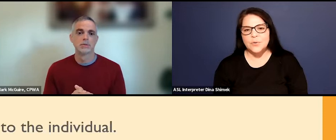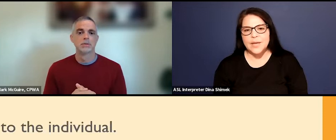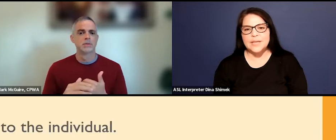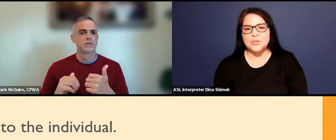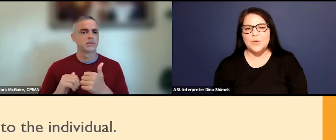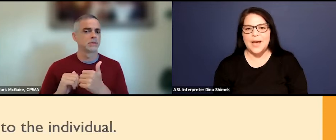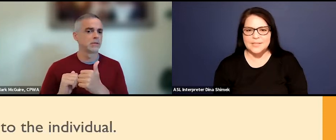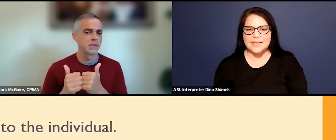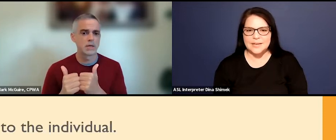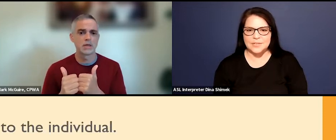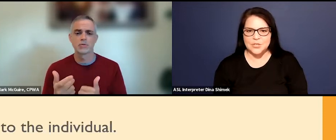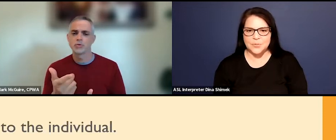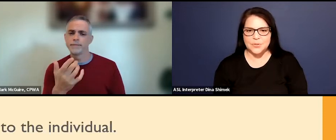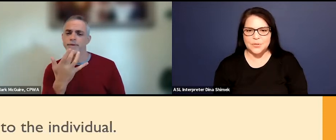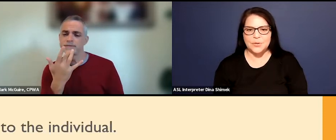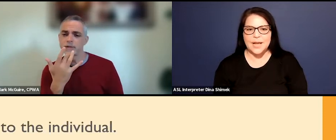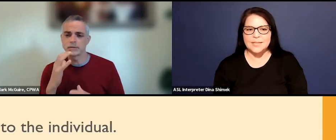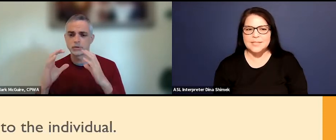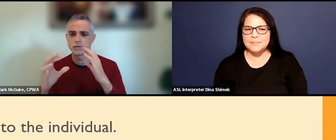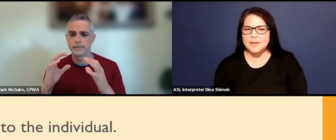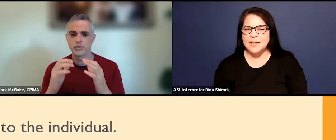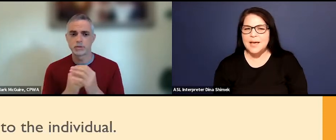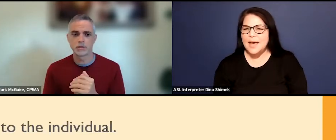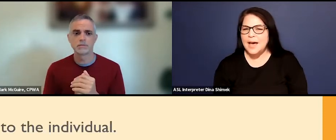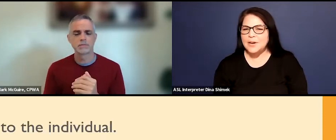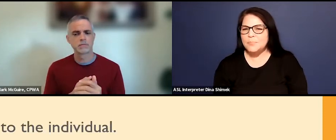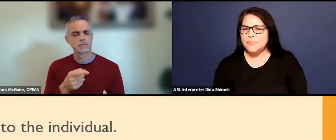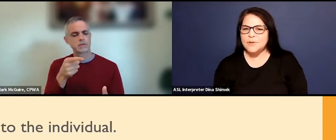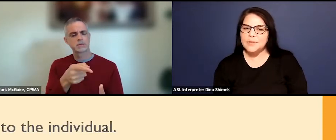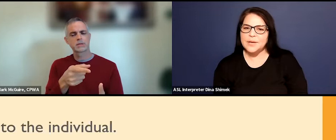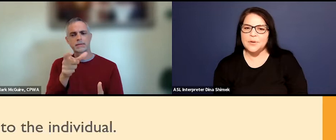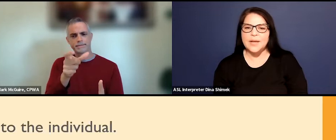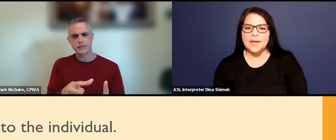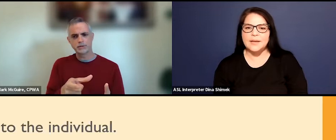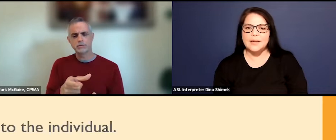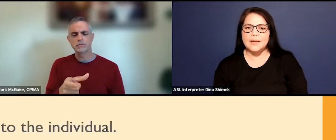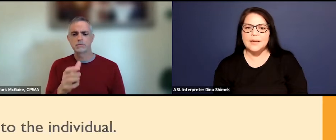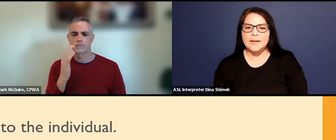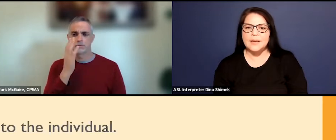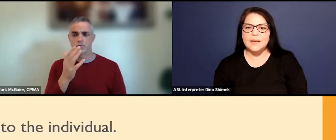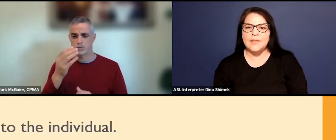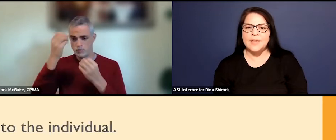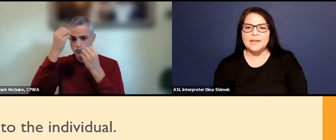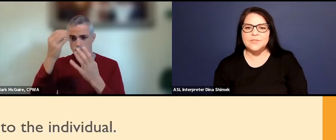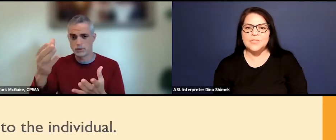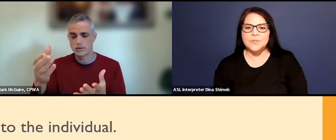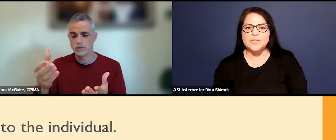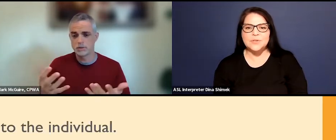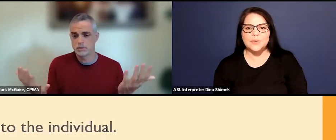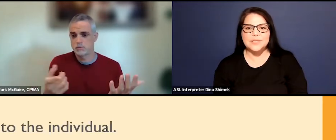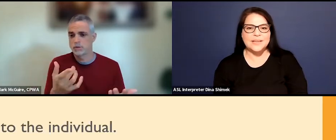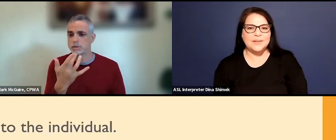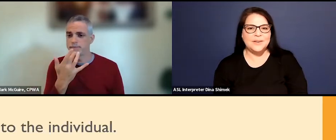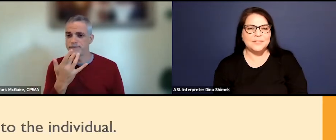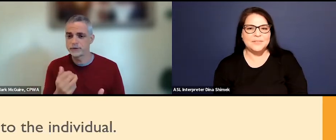always okay to ask that individual. You can ask them, how do you prefer that we communicate? And that individual is